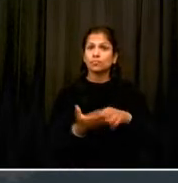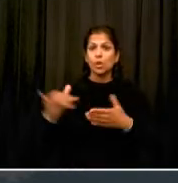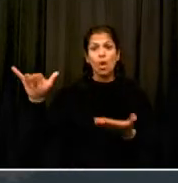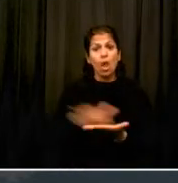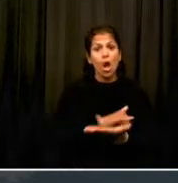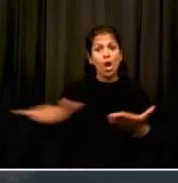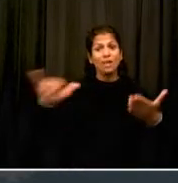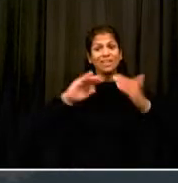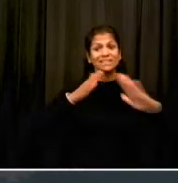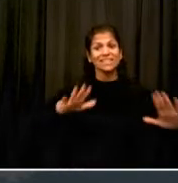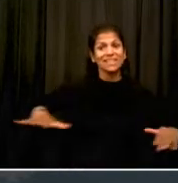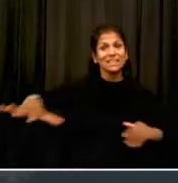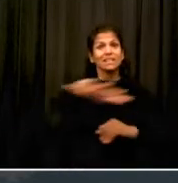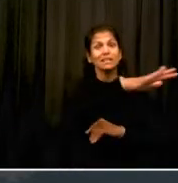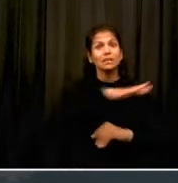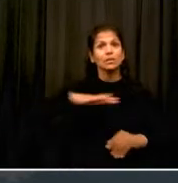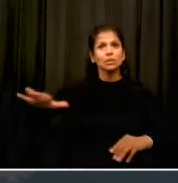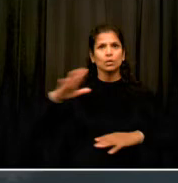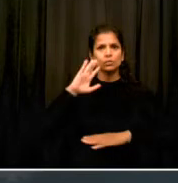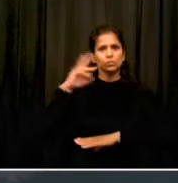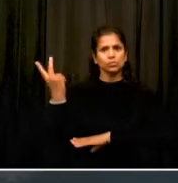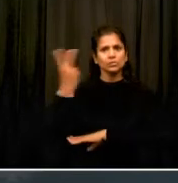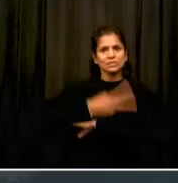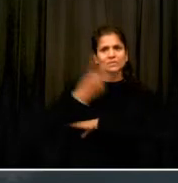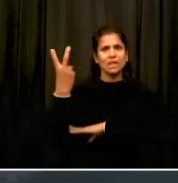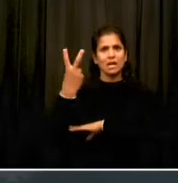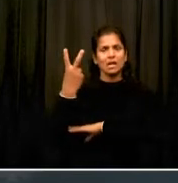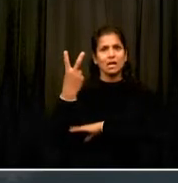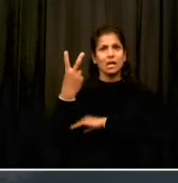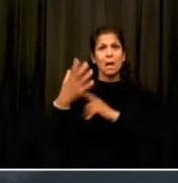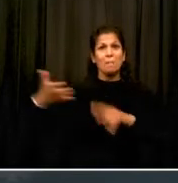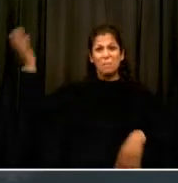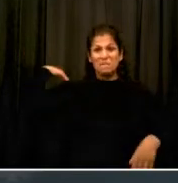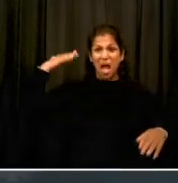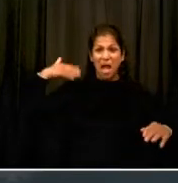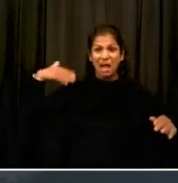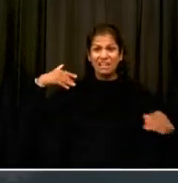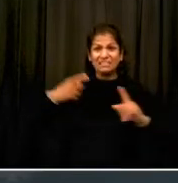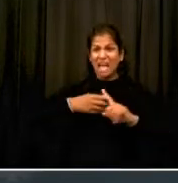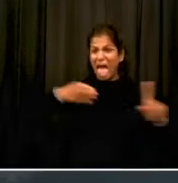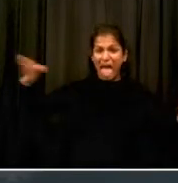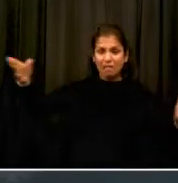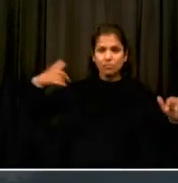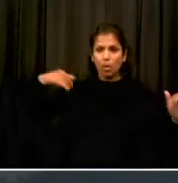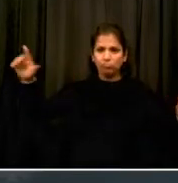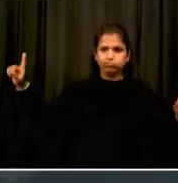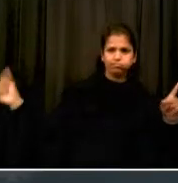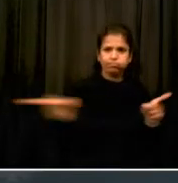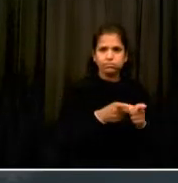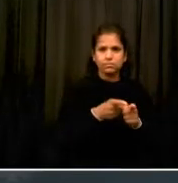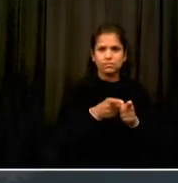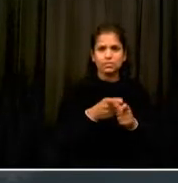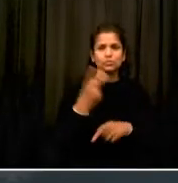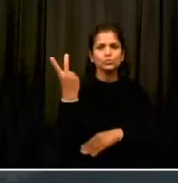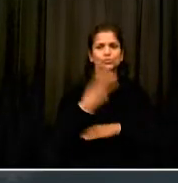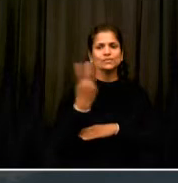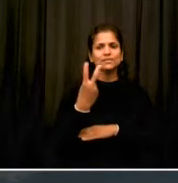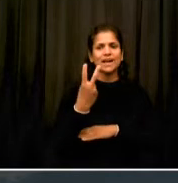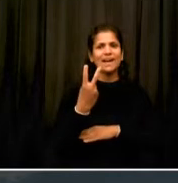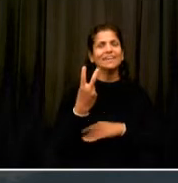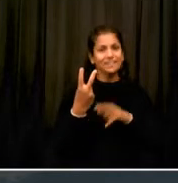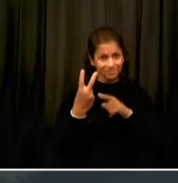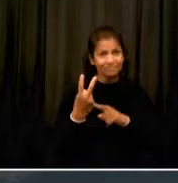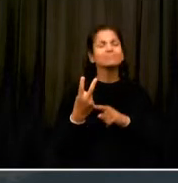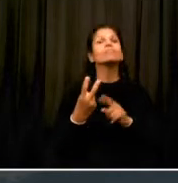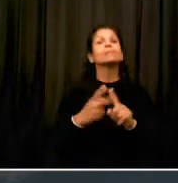you about something that we're really excited about and something that we're going to continue to do and bring to New Yorkers to have us all fight coronavirus together.